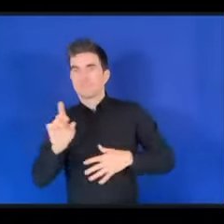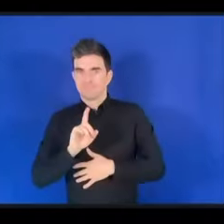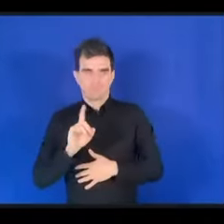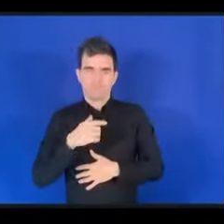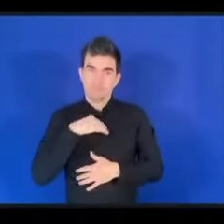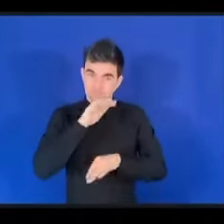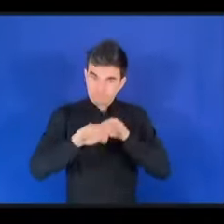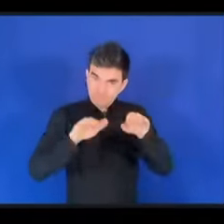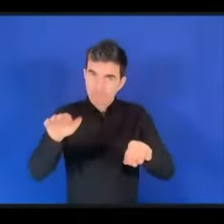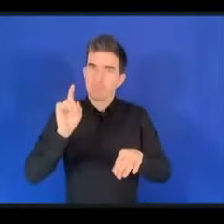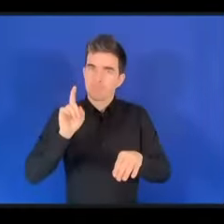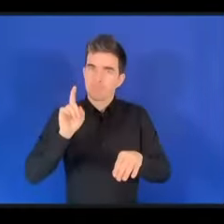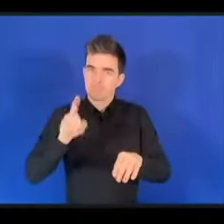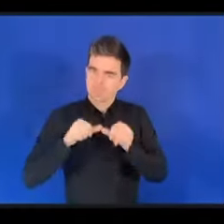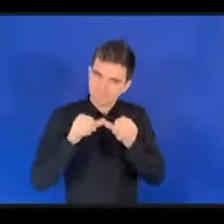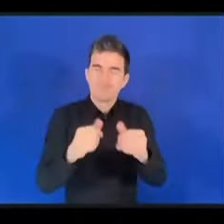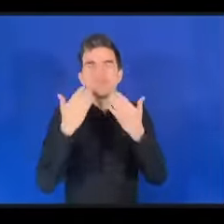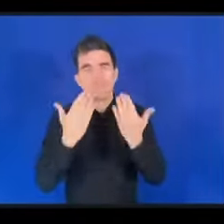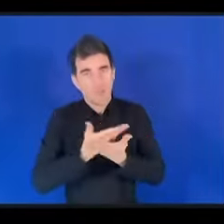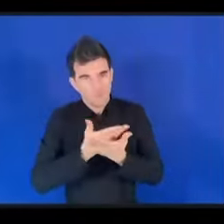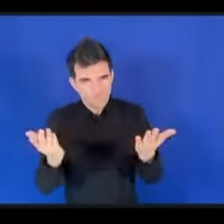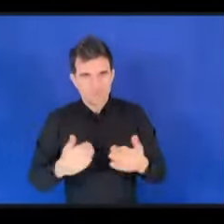Ms. Kadena.